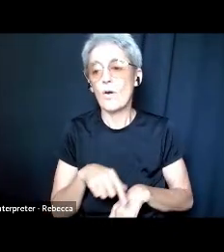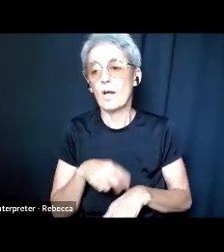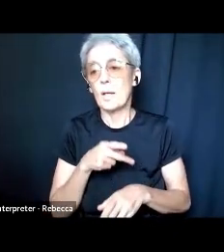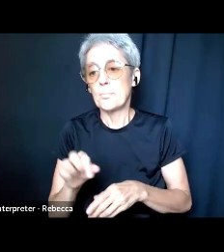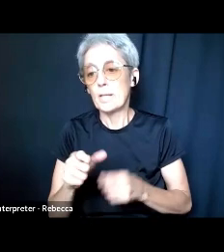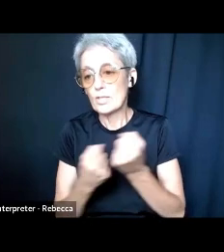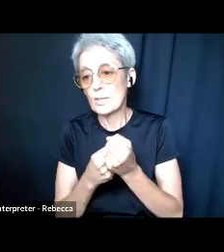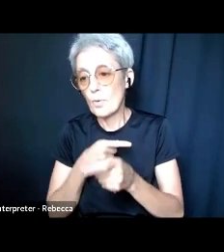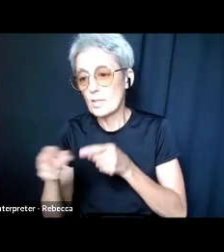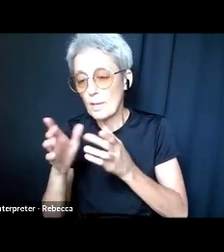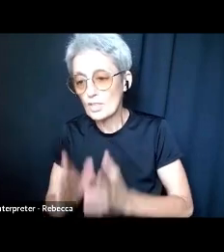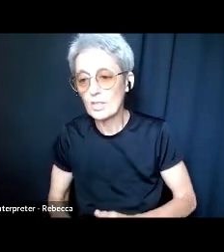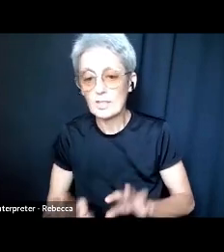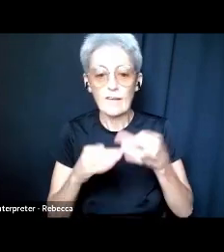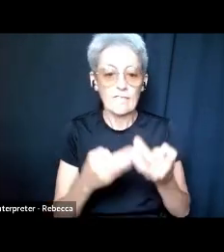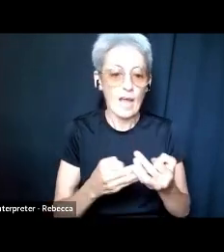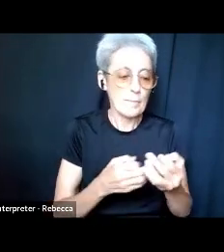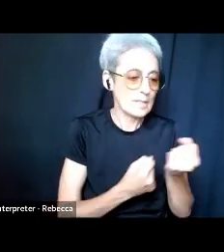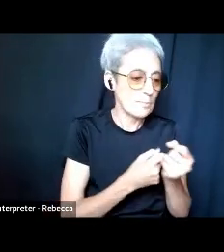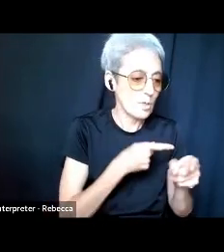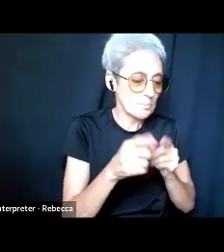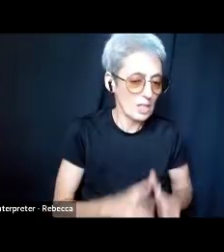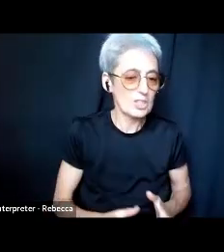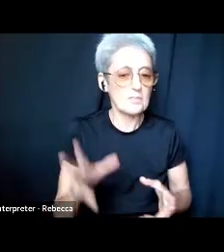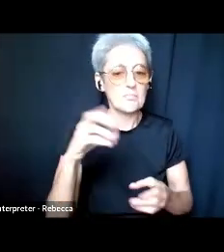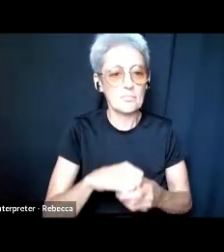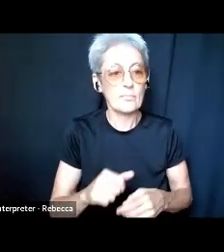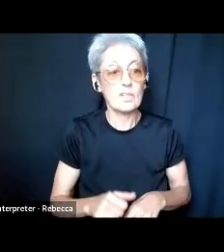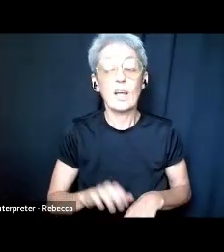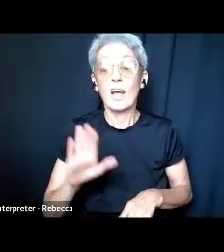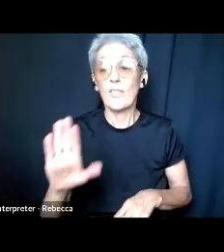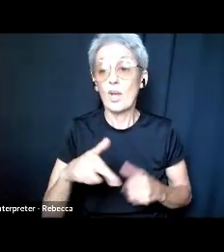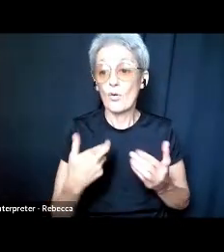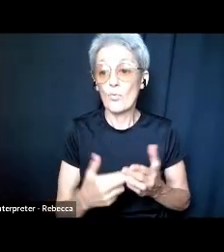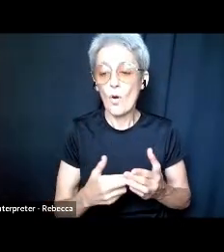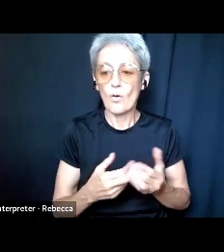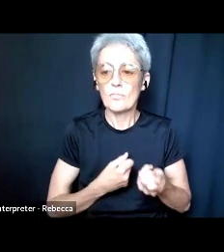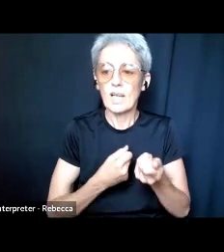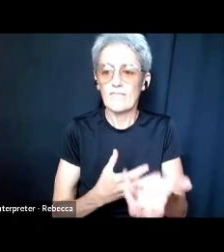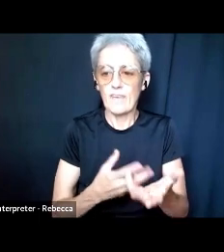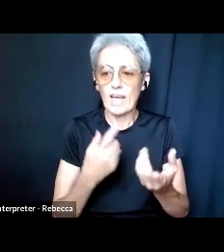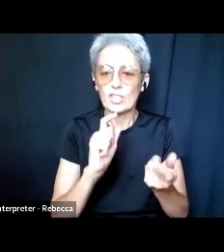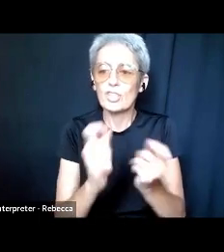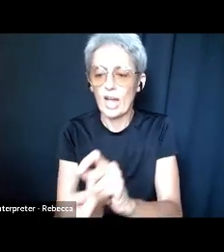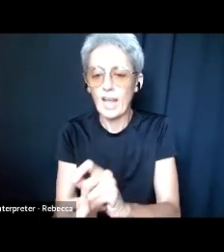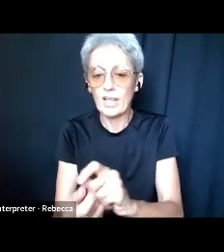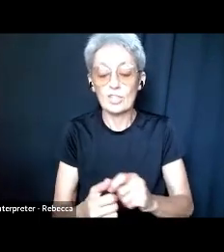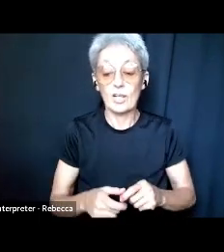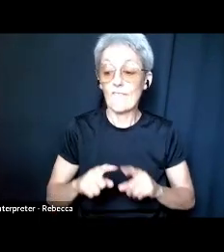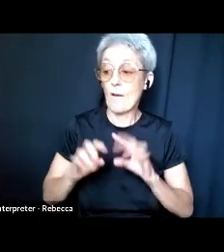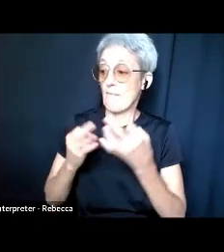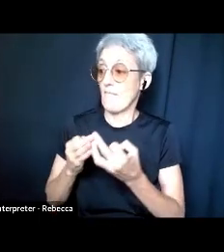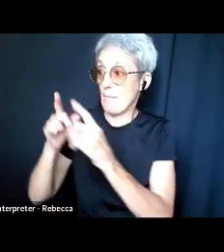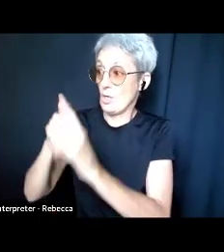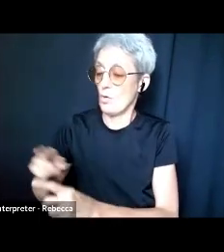Their role is to affect change, and that change is guided by the family's goals. It is very important